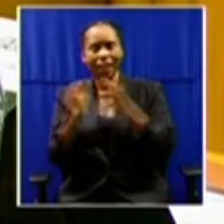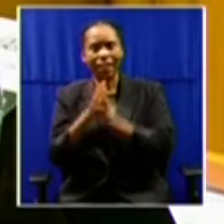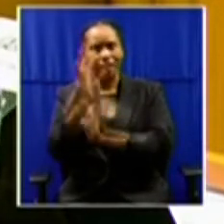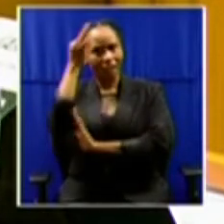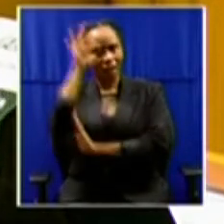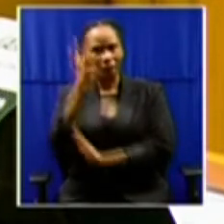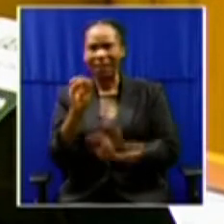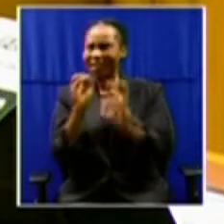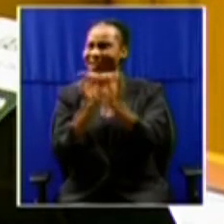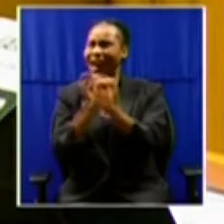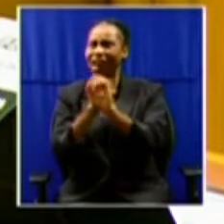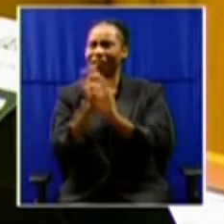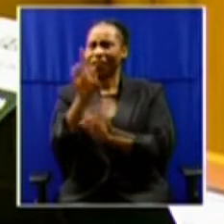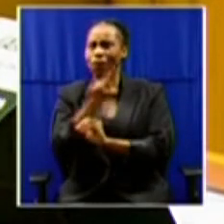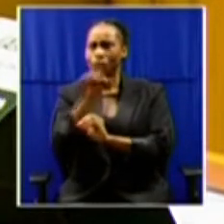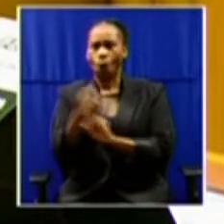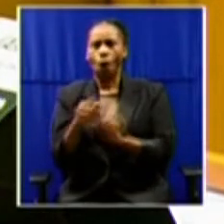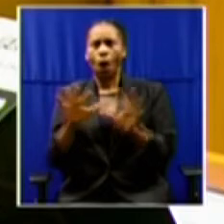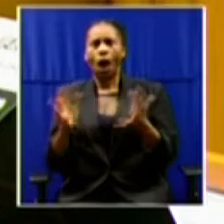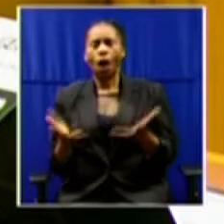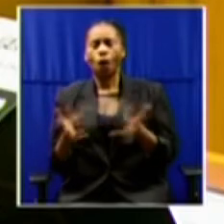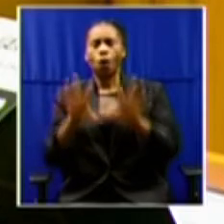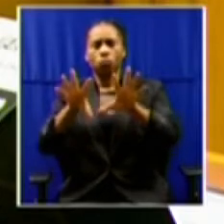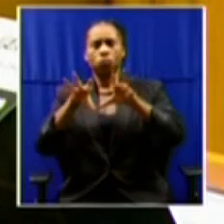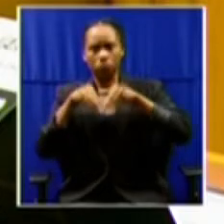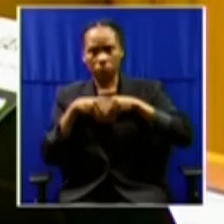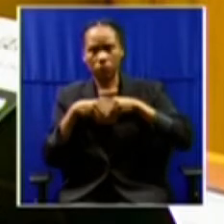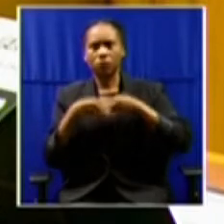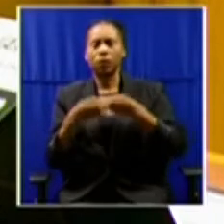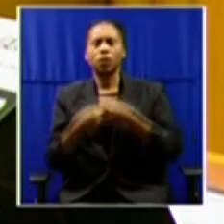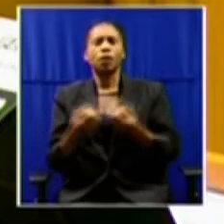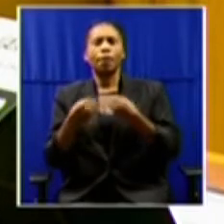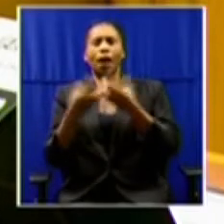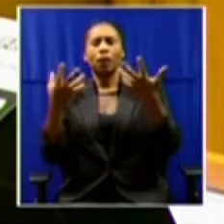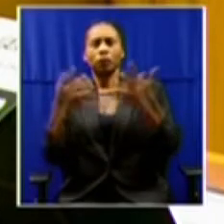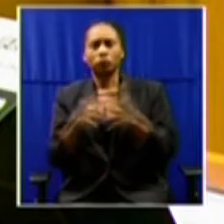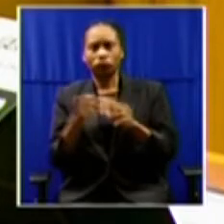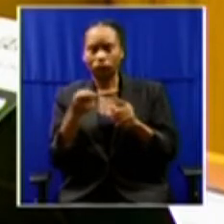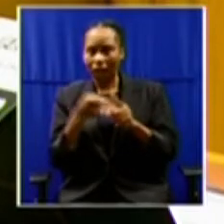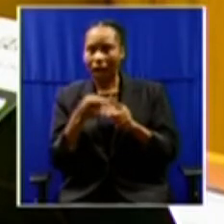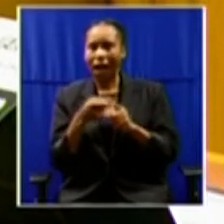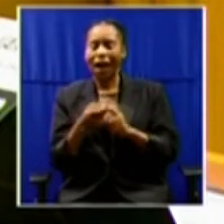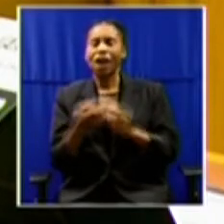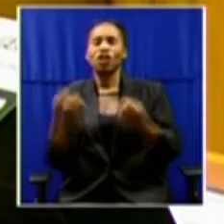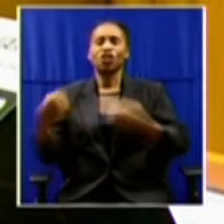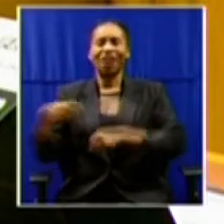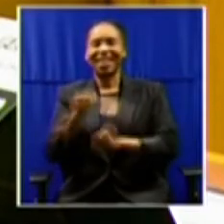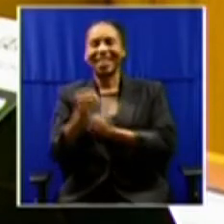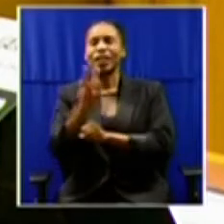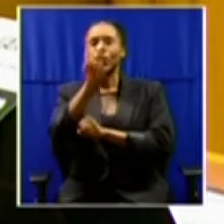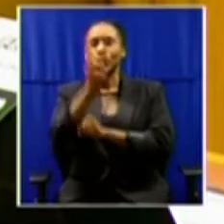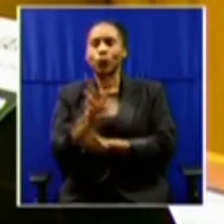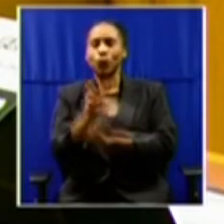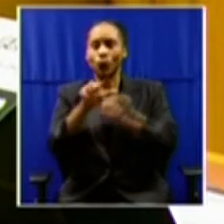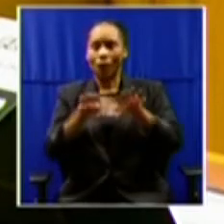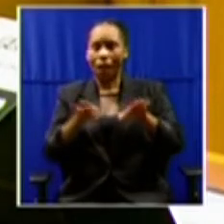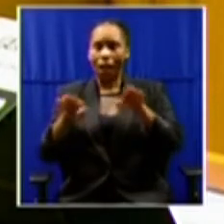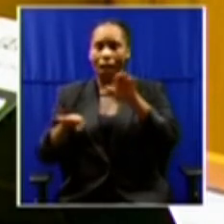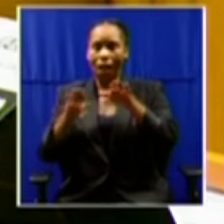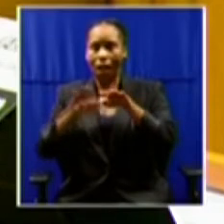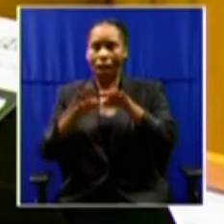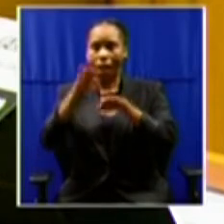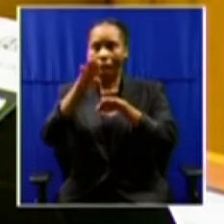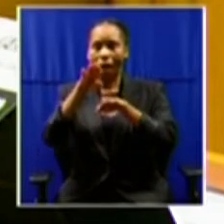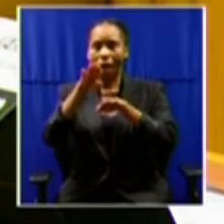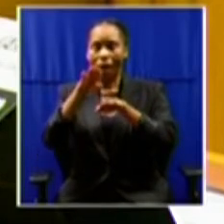nothing wrong in adopting a multi-pronged strategy, a two-layer approach, where you have your